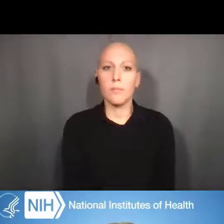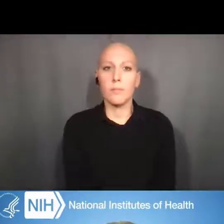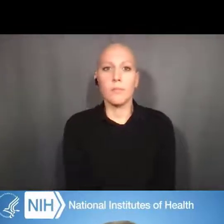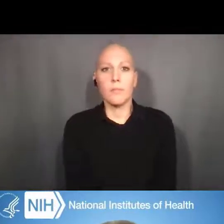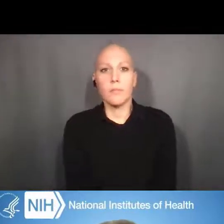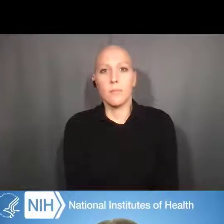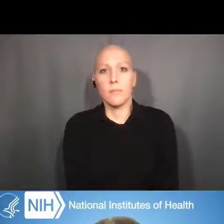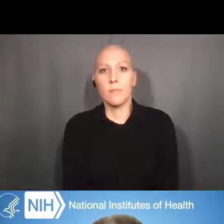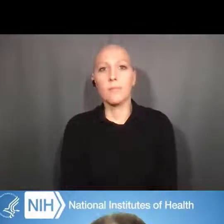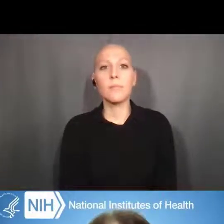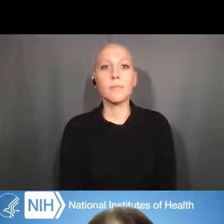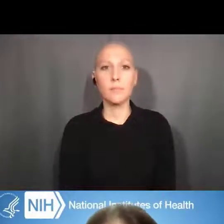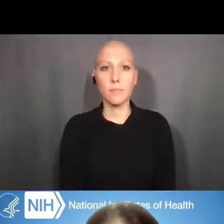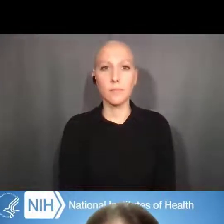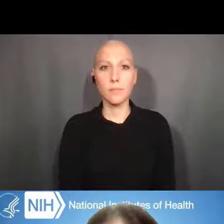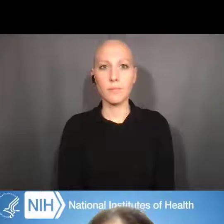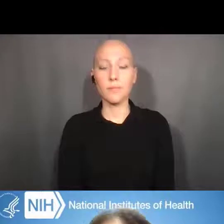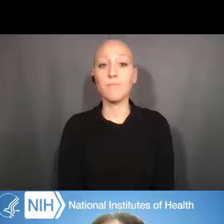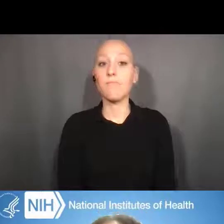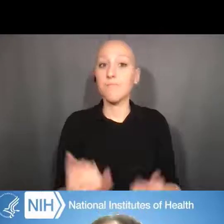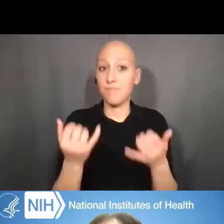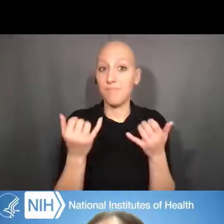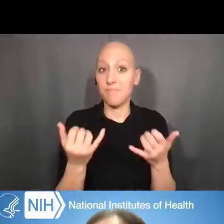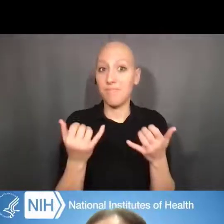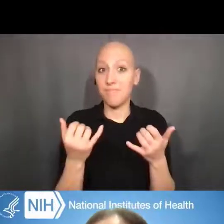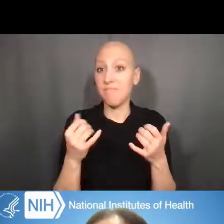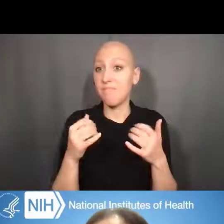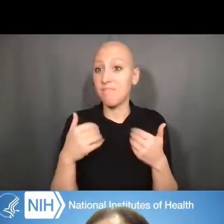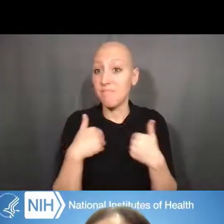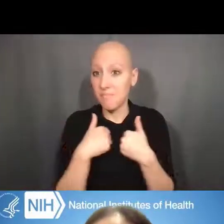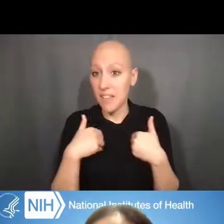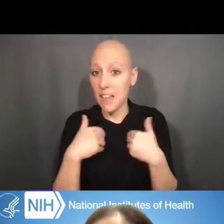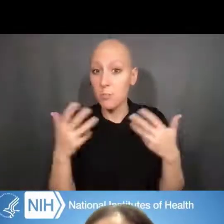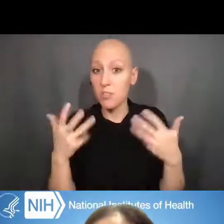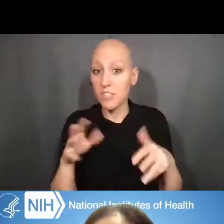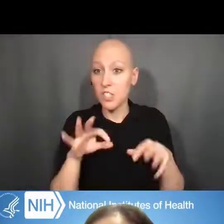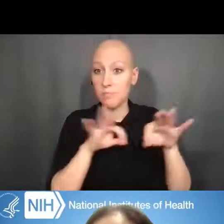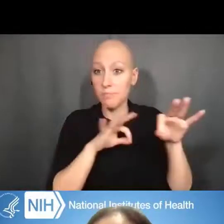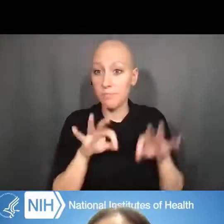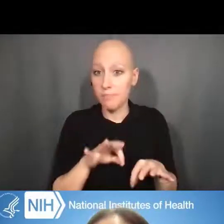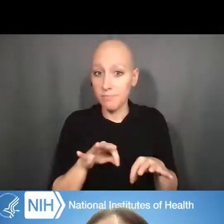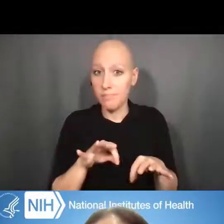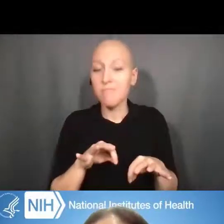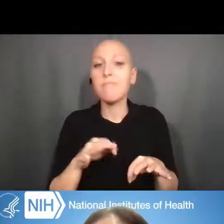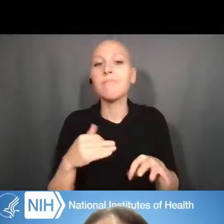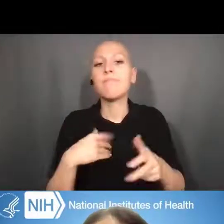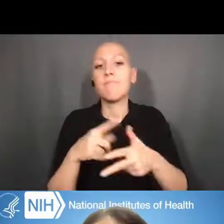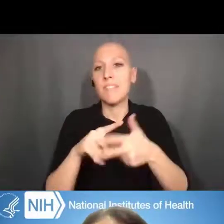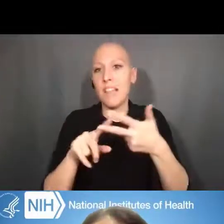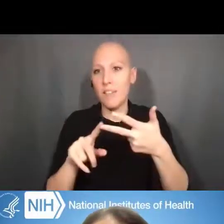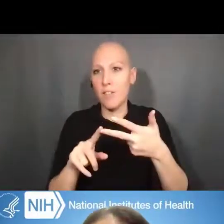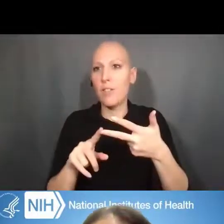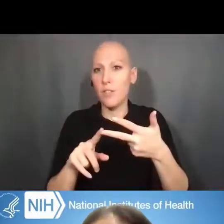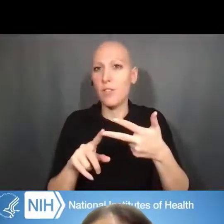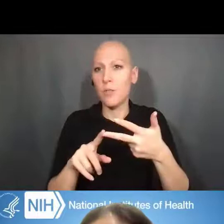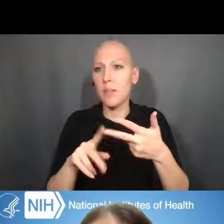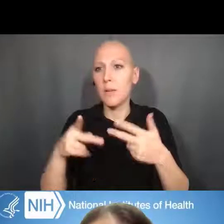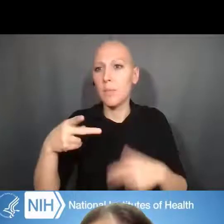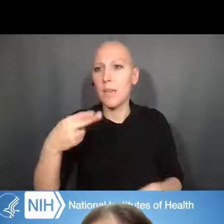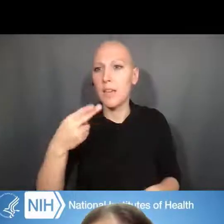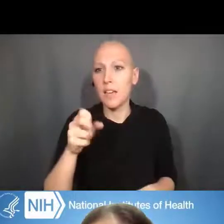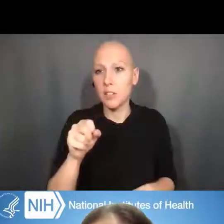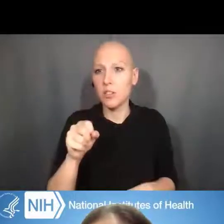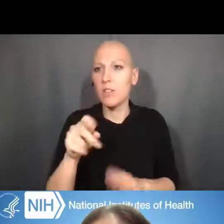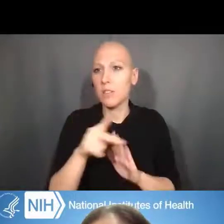So now that I've defined animal, I'd like to go into the 3 requirements of the policy, the PHS policy and the grants